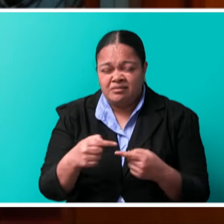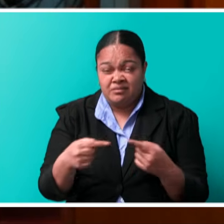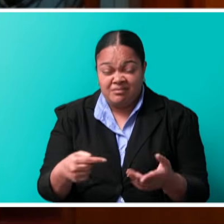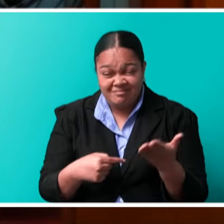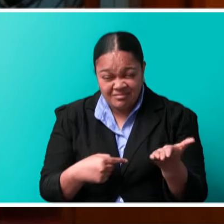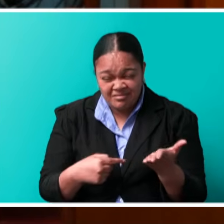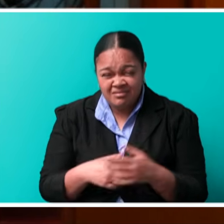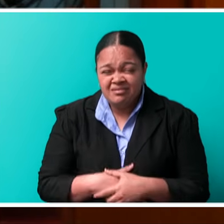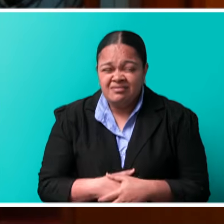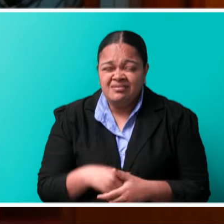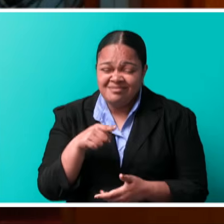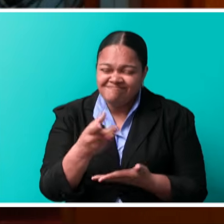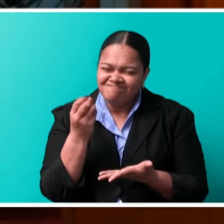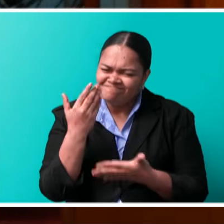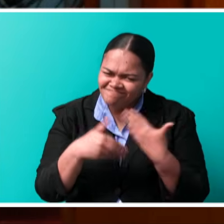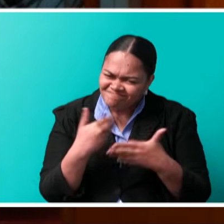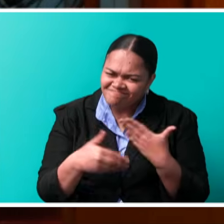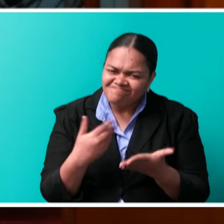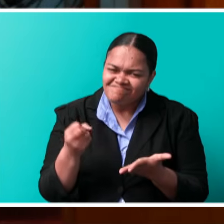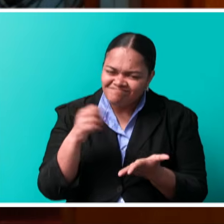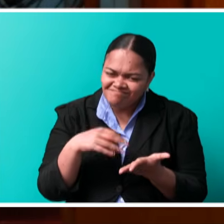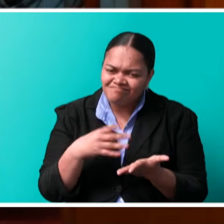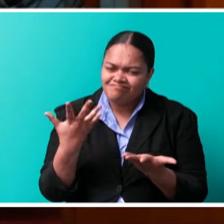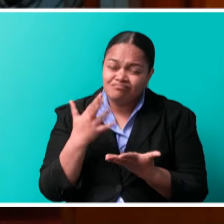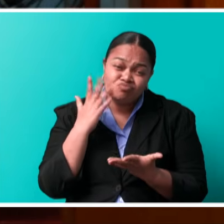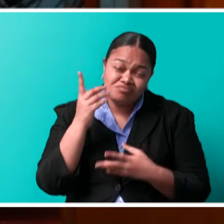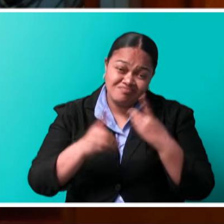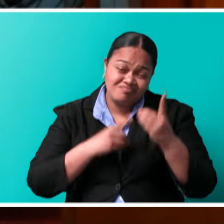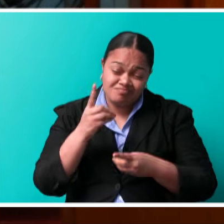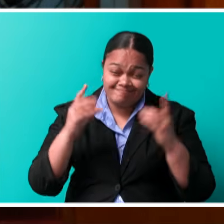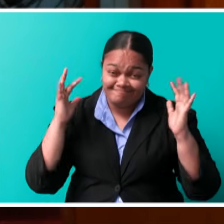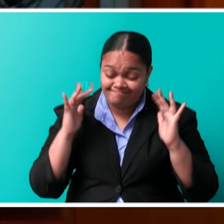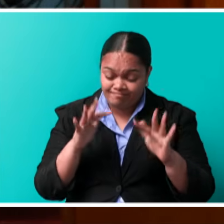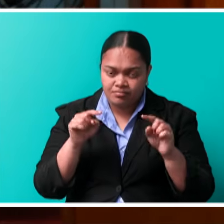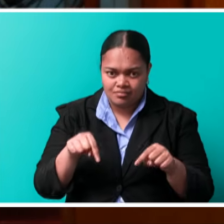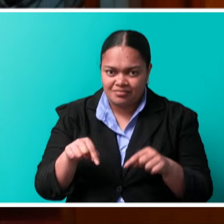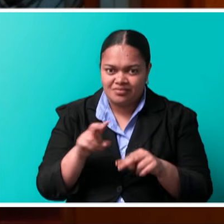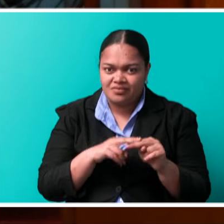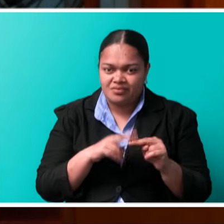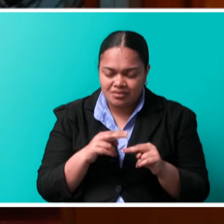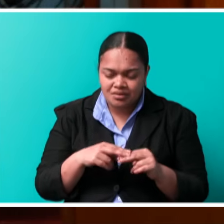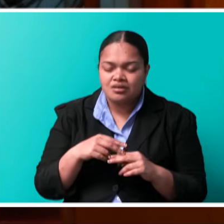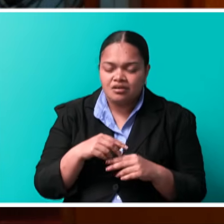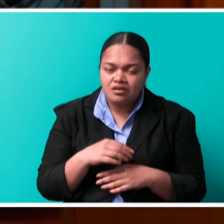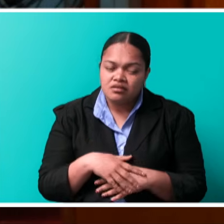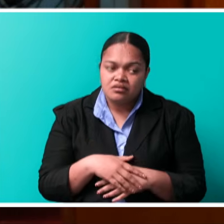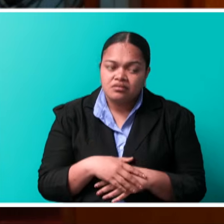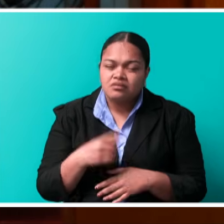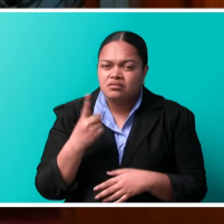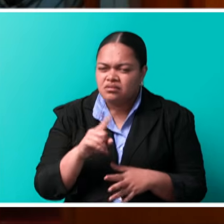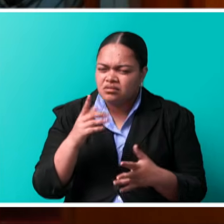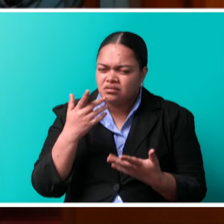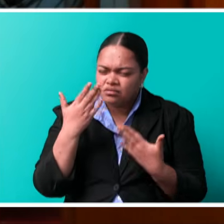who acknowledged the contribution of our diaspora to our economy here in Fiji. And we honor those Fijians